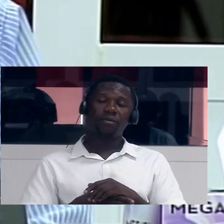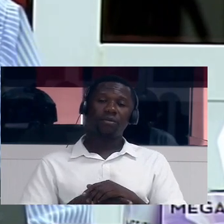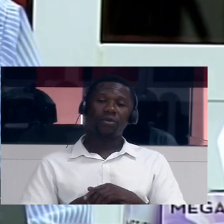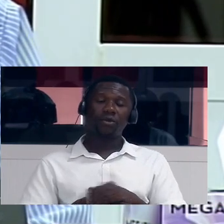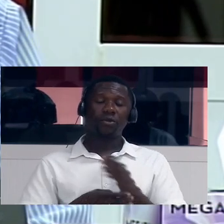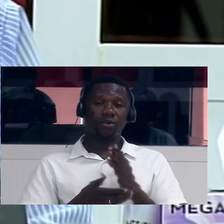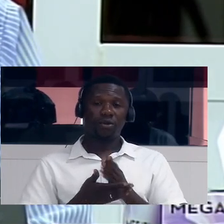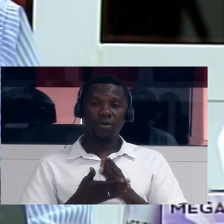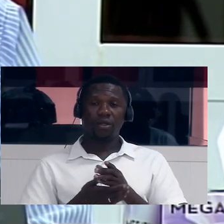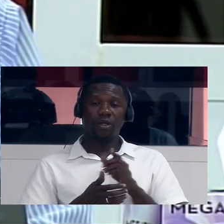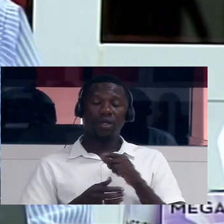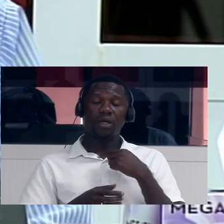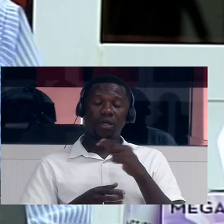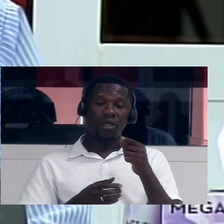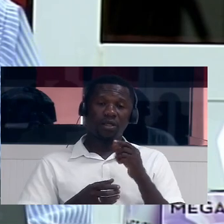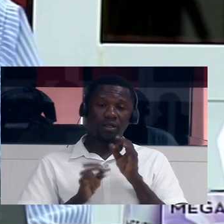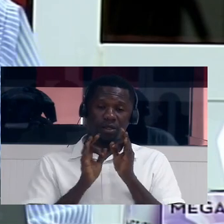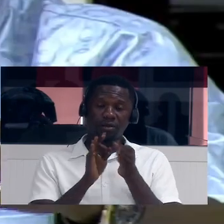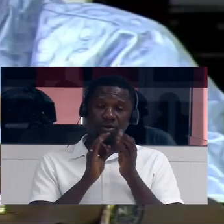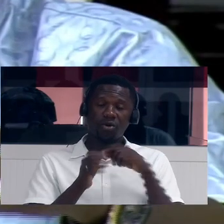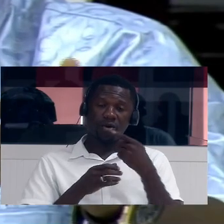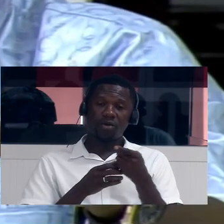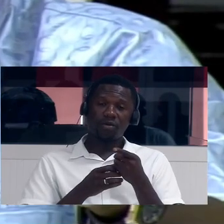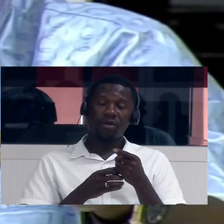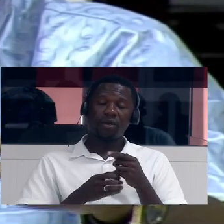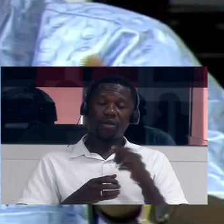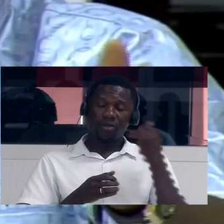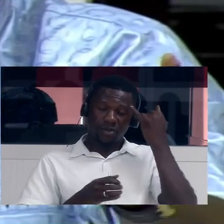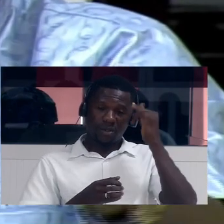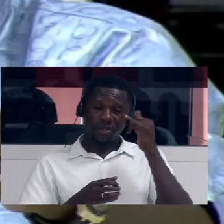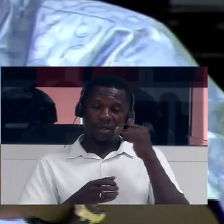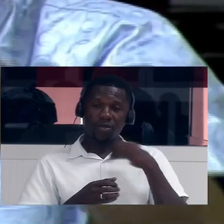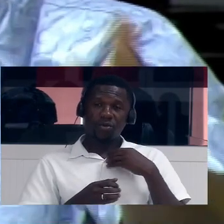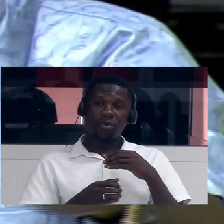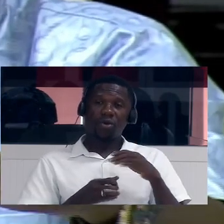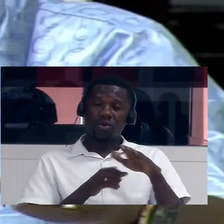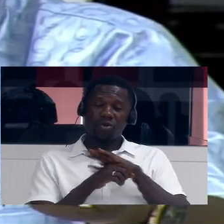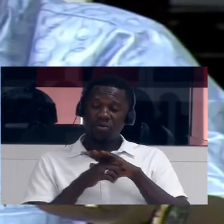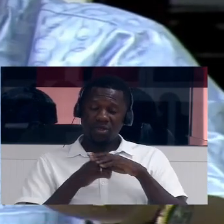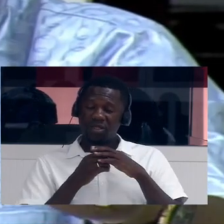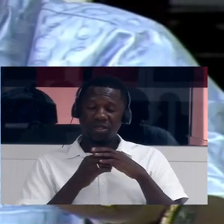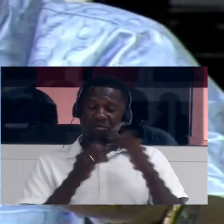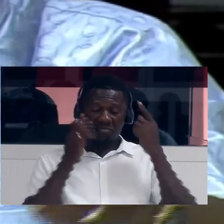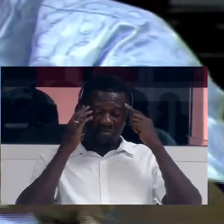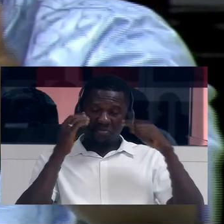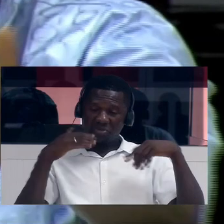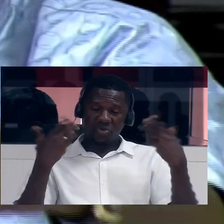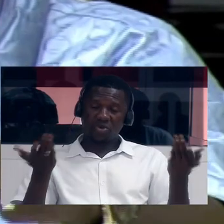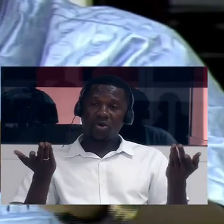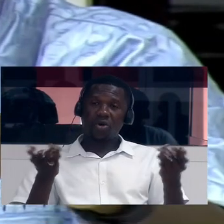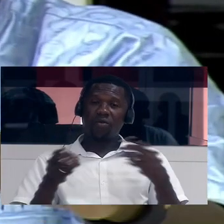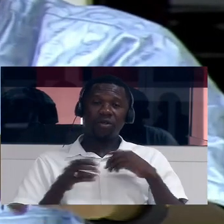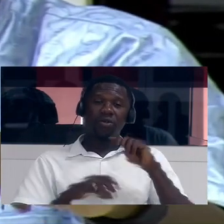In fact, his description of events suggests that he was completely ignorant of